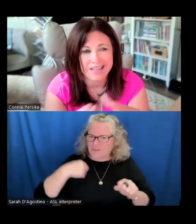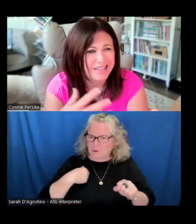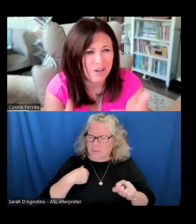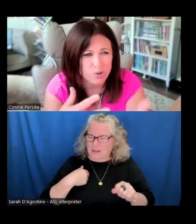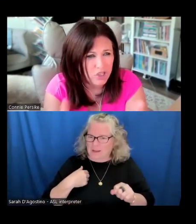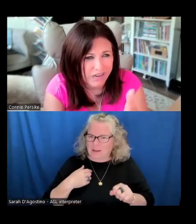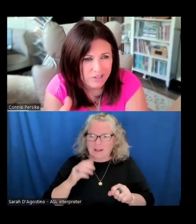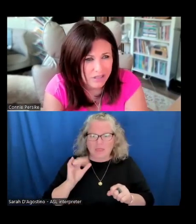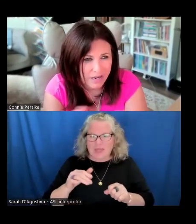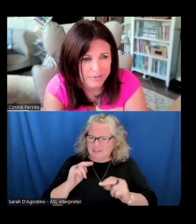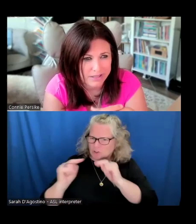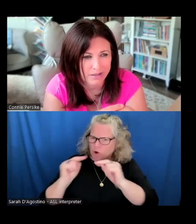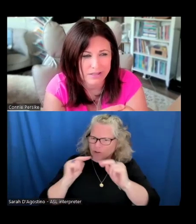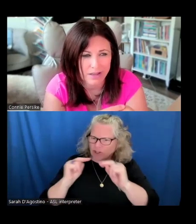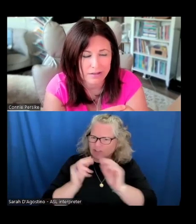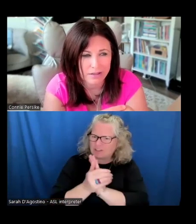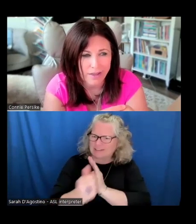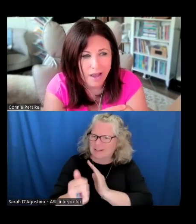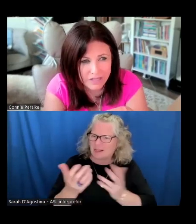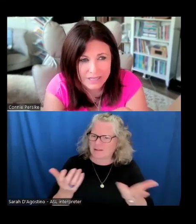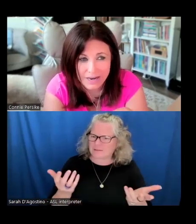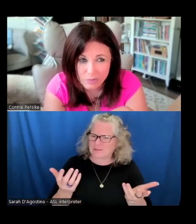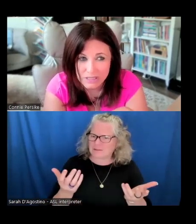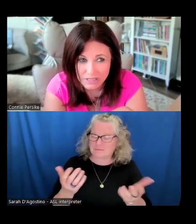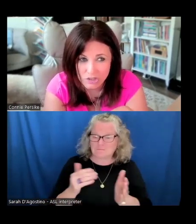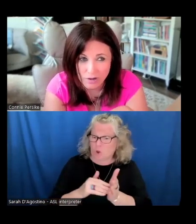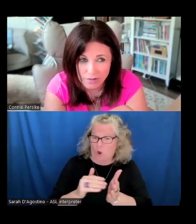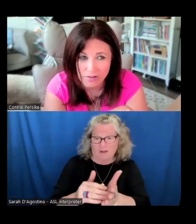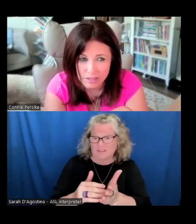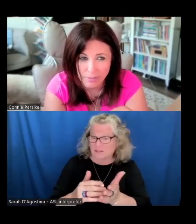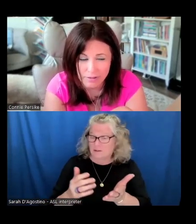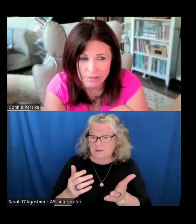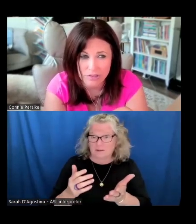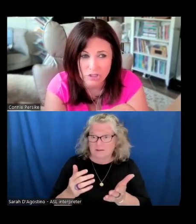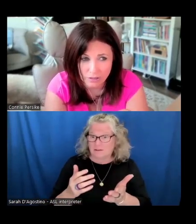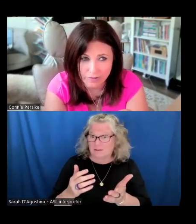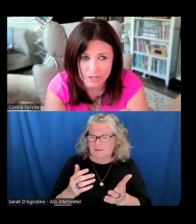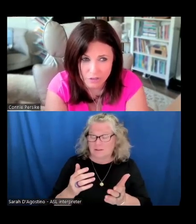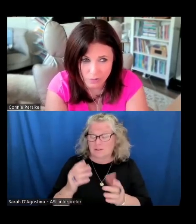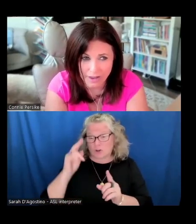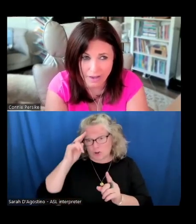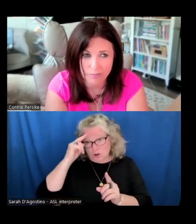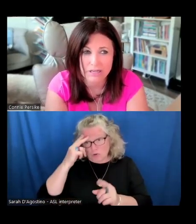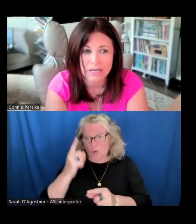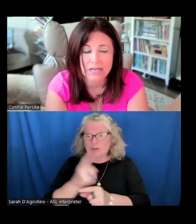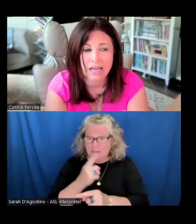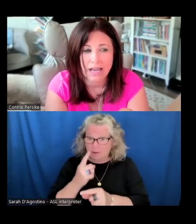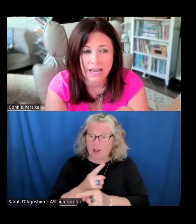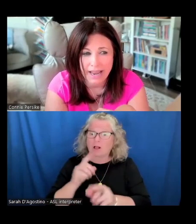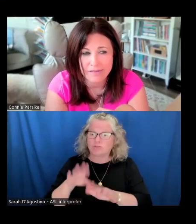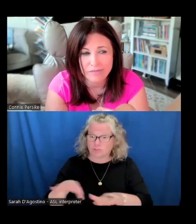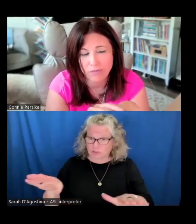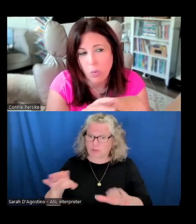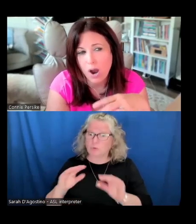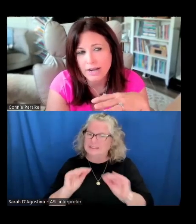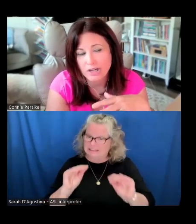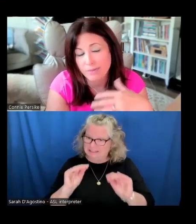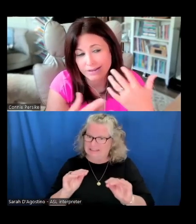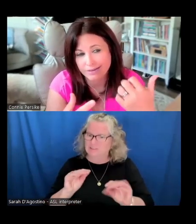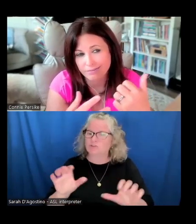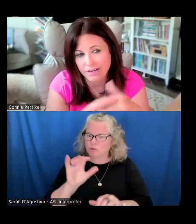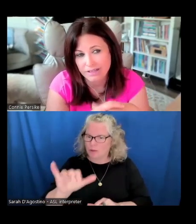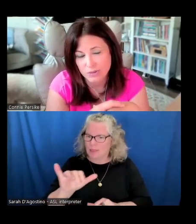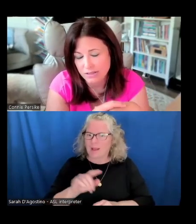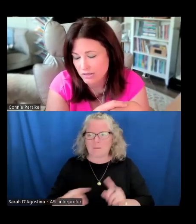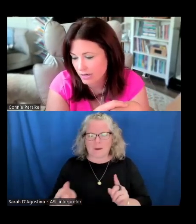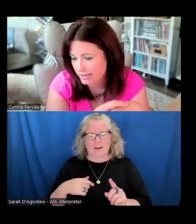And that's negotiation type skills that oftentimes we teach our neurotypical children to do that. But I've watched,